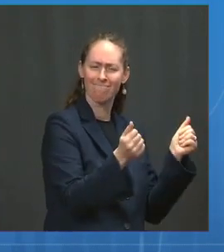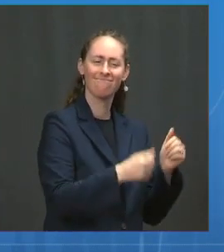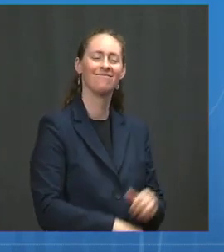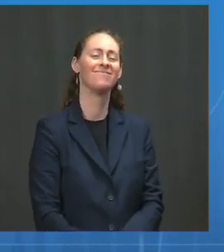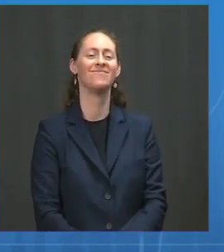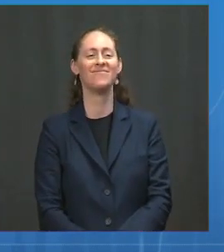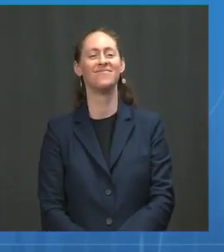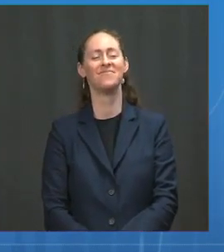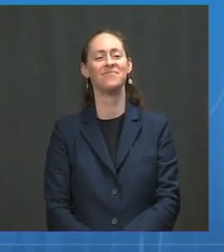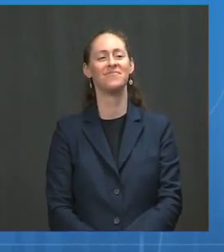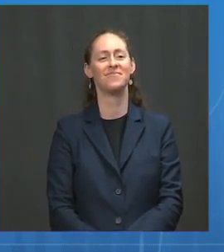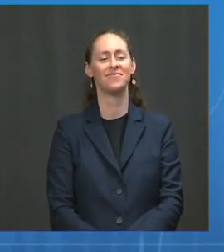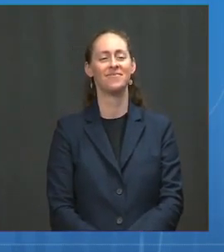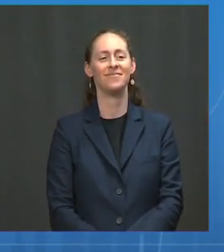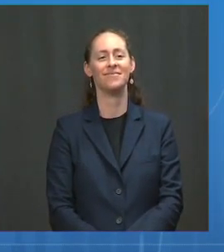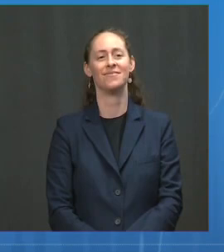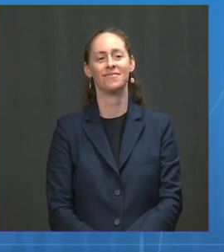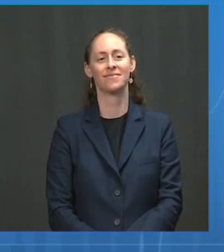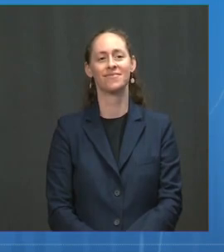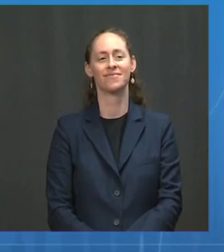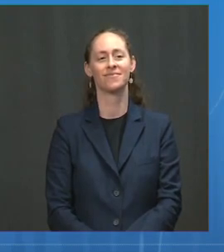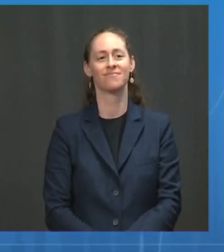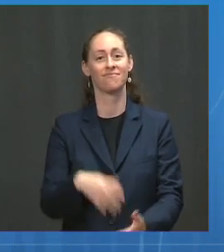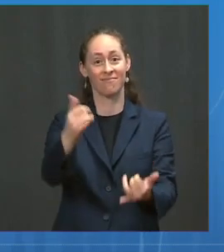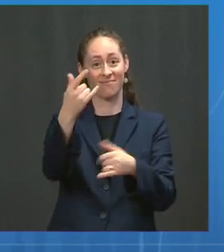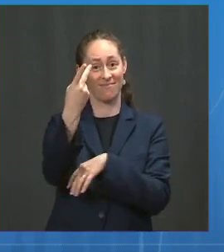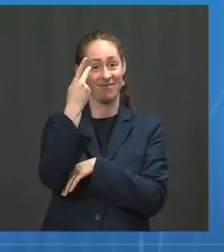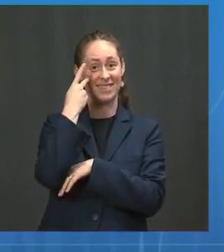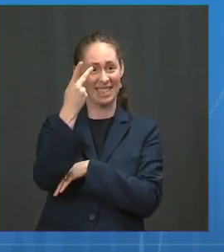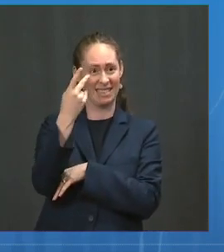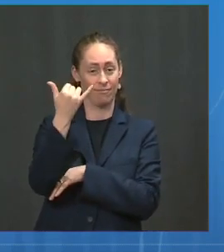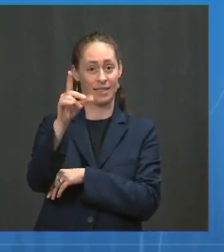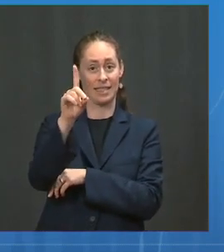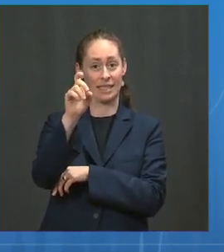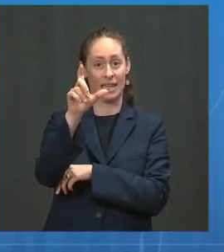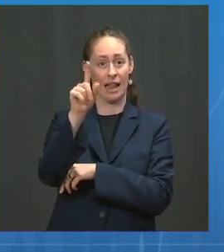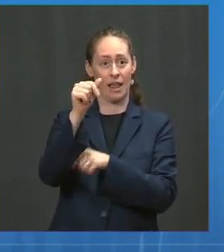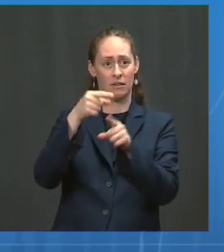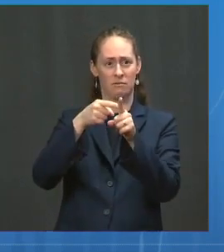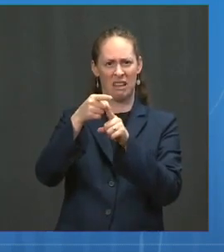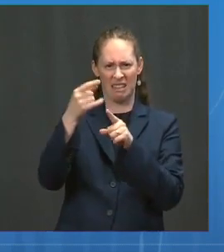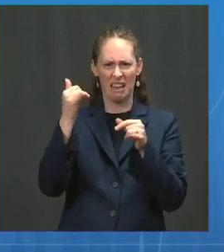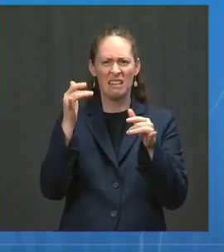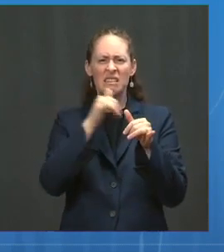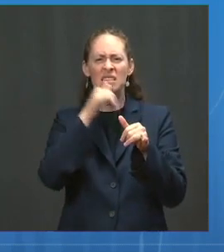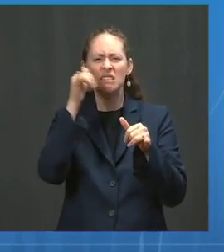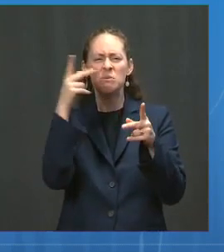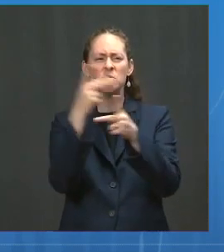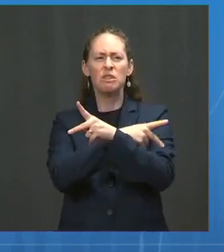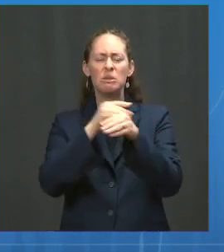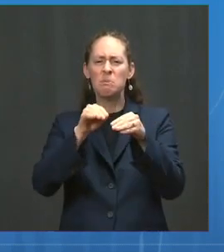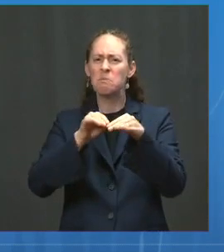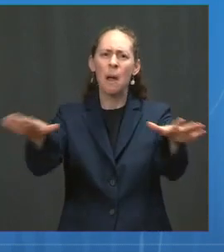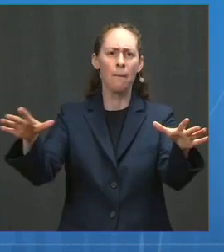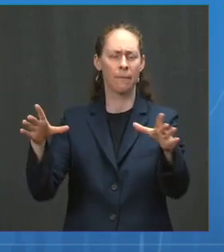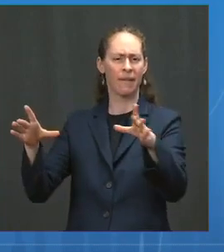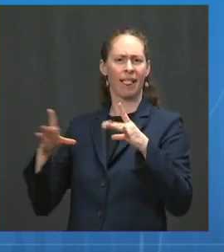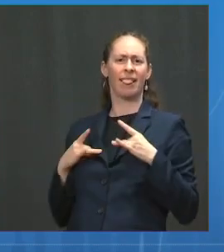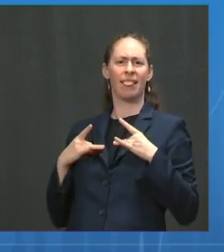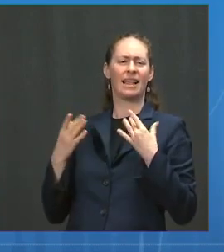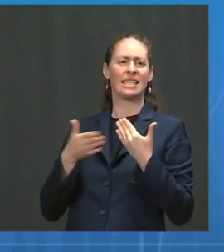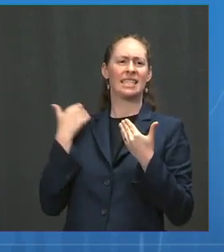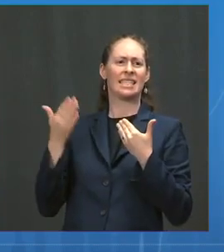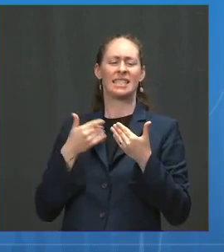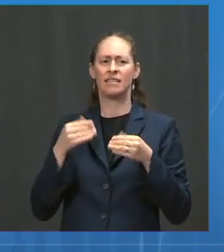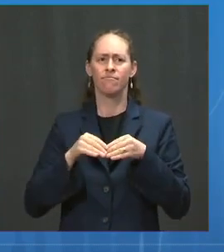Driven by the more transmissible Delta variant, cases are continuing to rise. These cases are concentrated in communities with